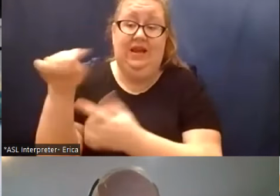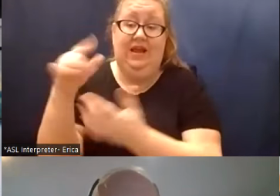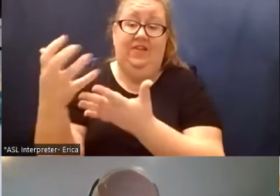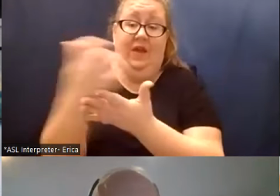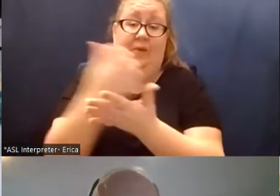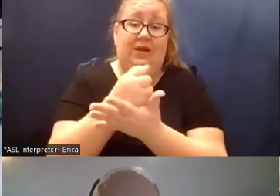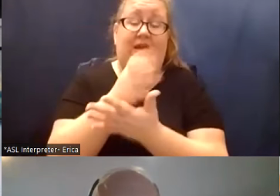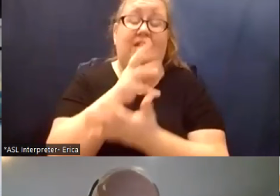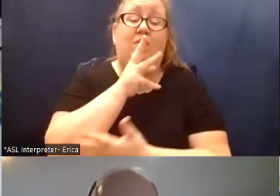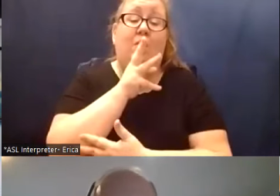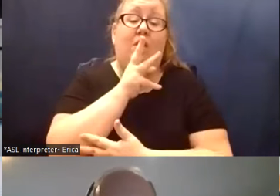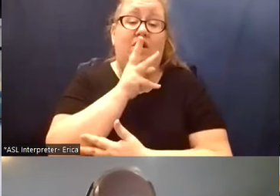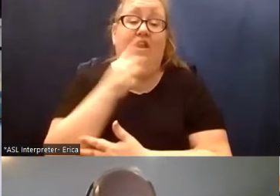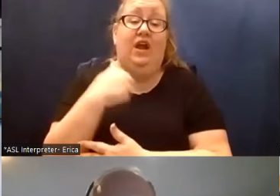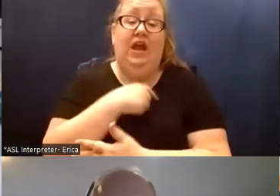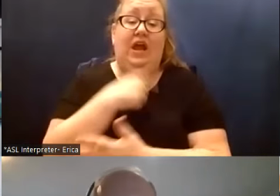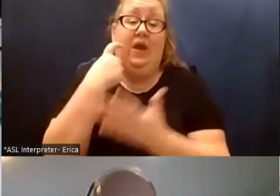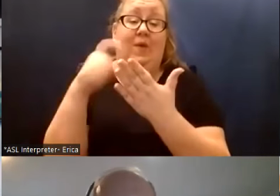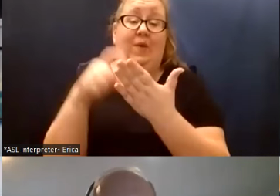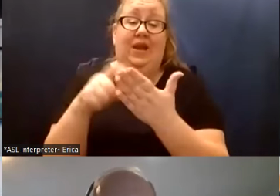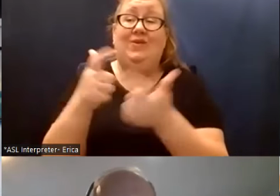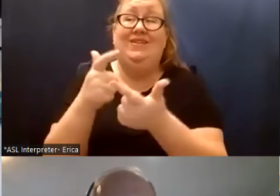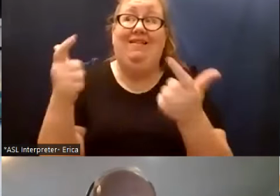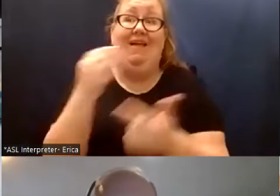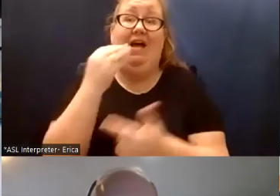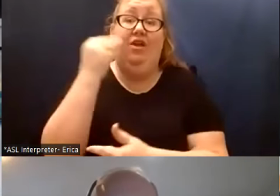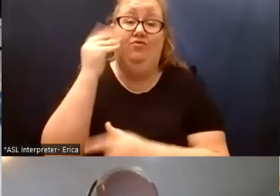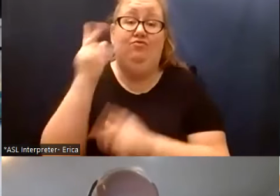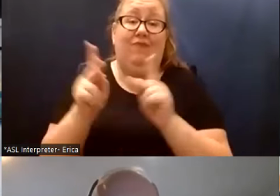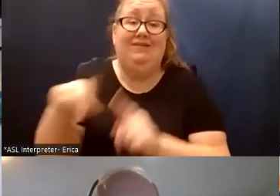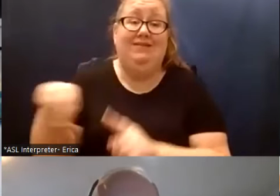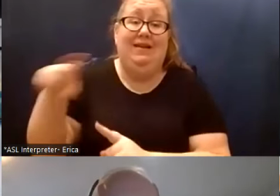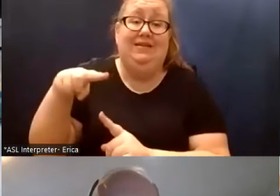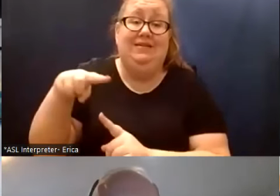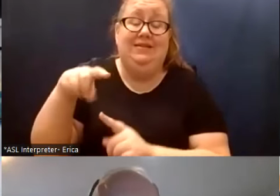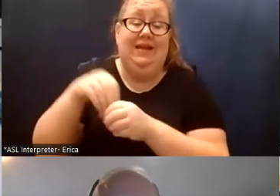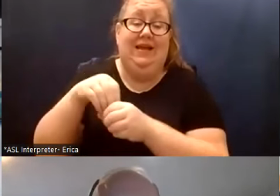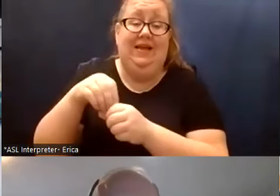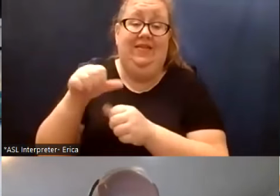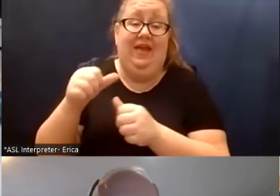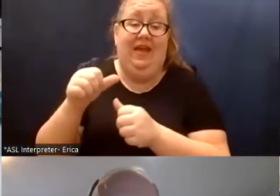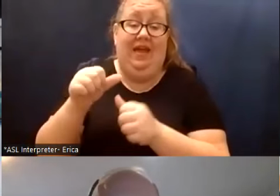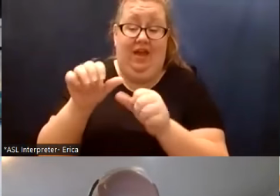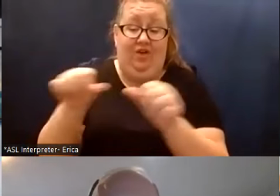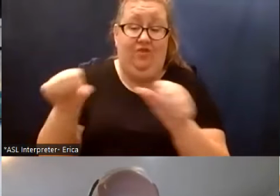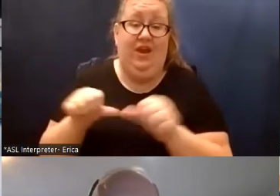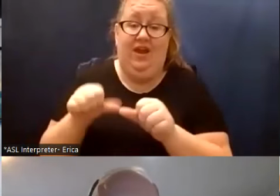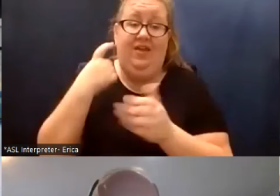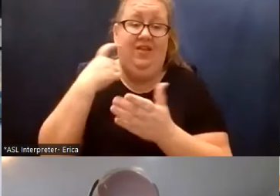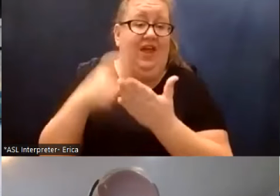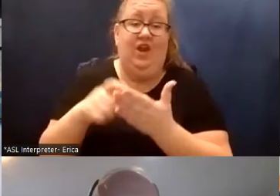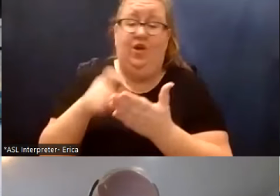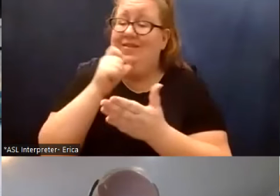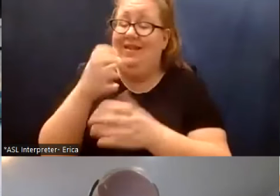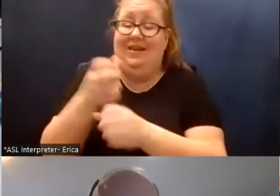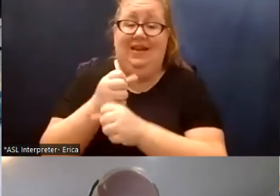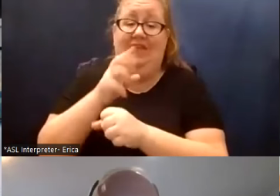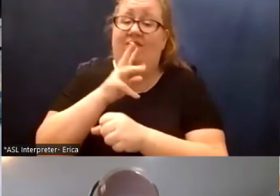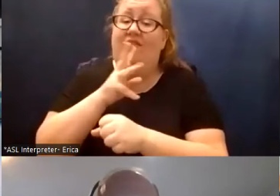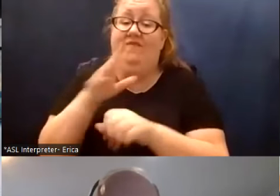water. And we noticed a lot of the residents in the area noticed that they didn't get the flooding that they normally